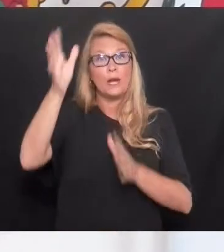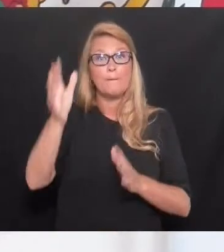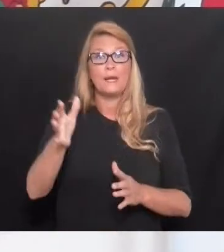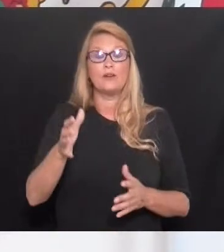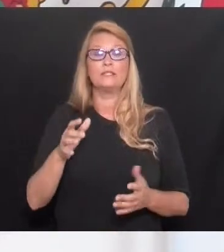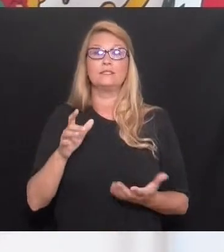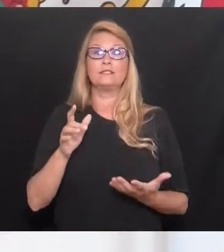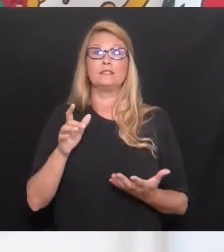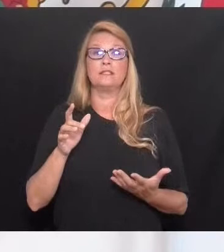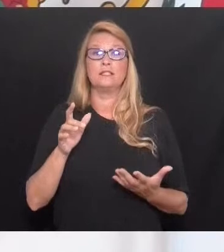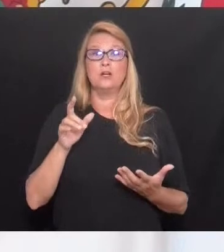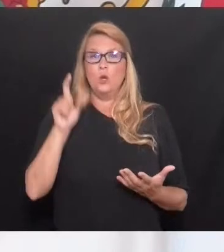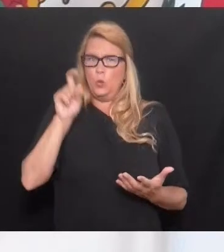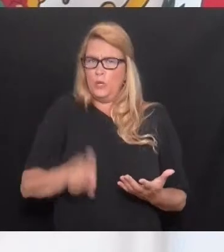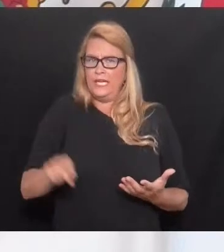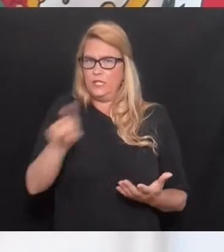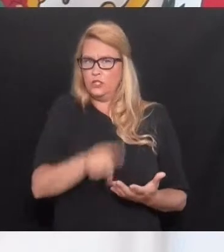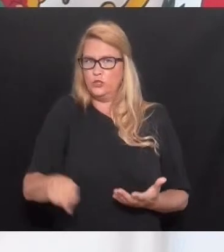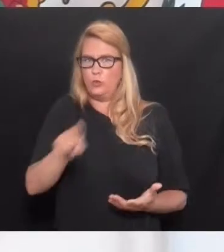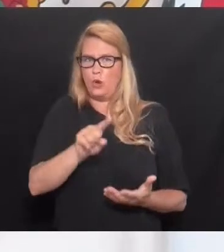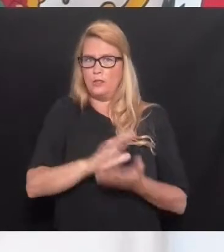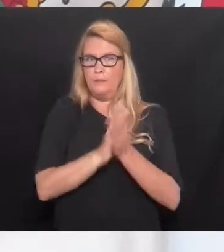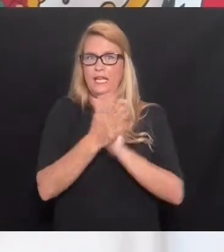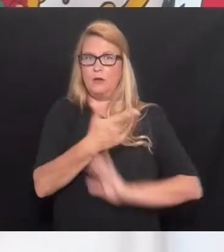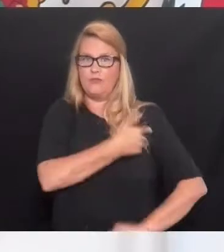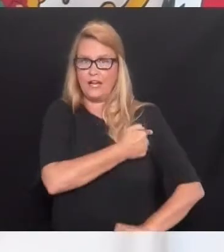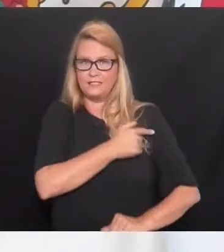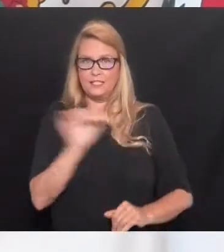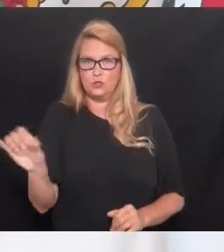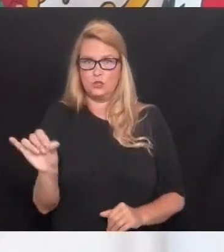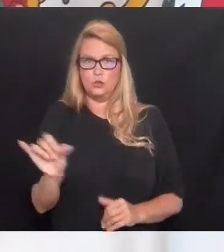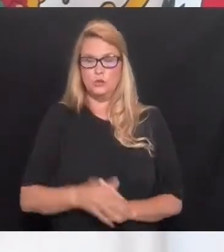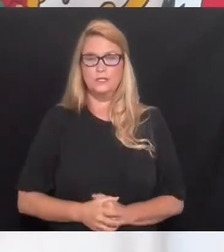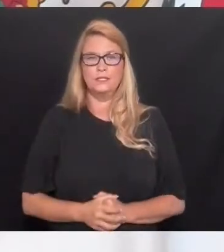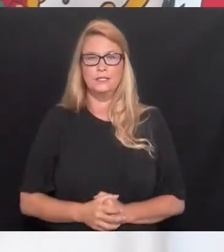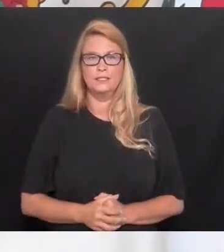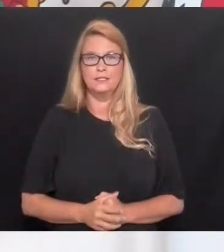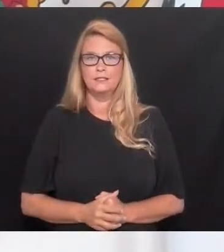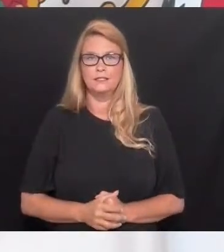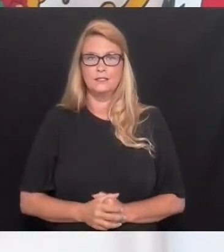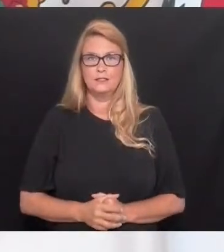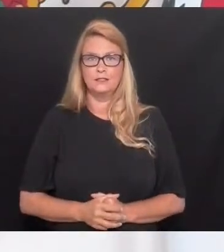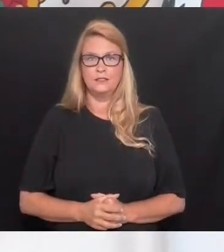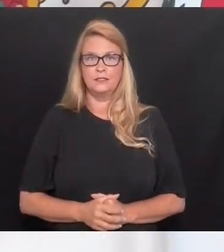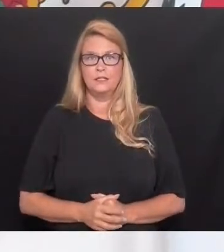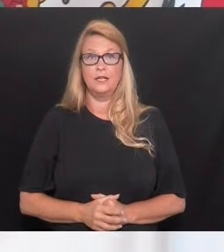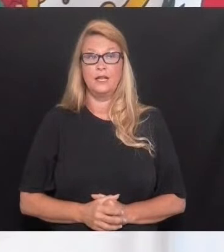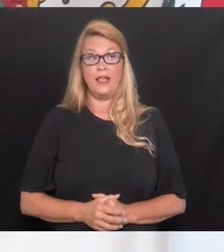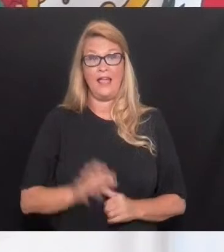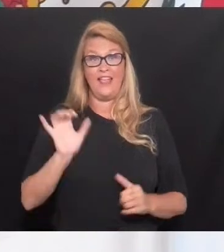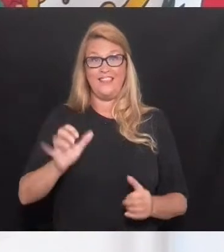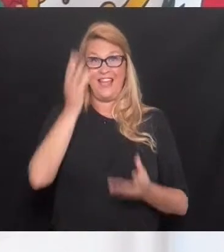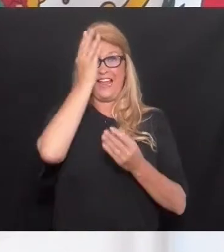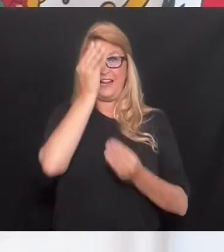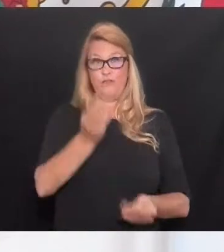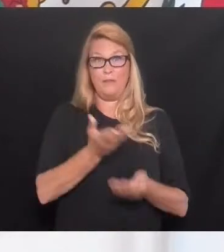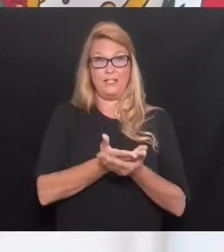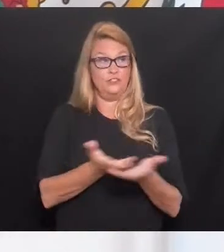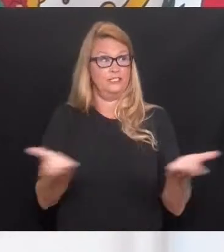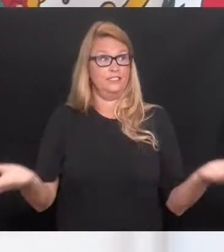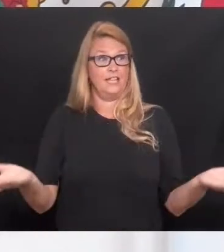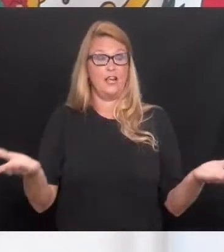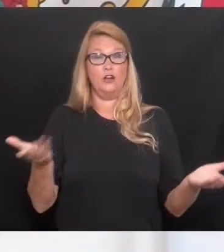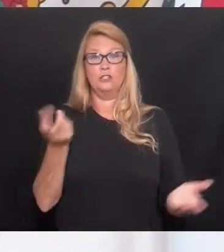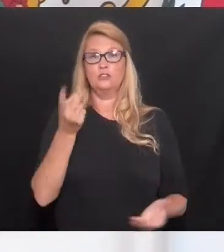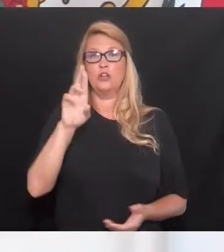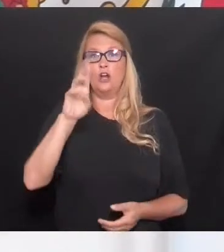them vaccinated so badly. From the standpoint of the COVID information, it's all up there. You know, I'm sure Dr. Marsh